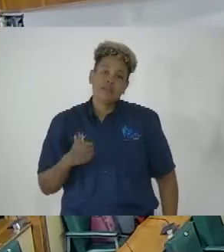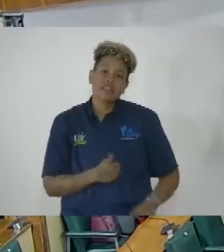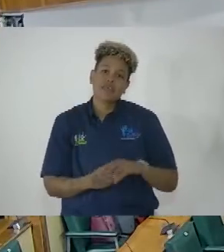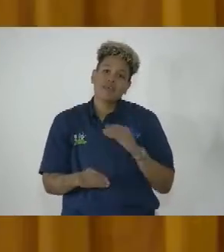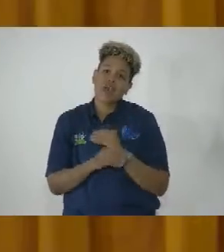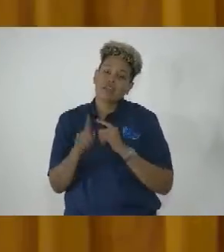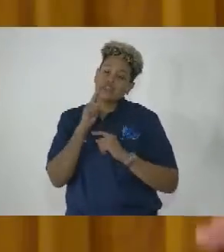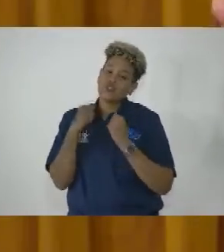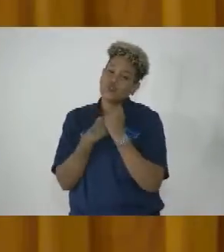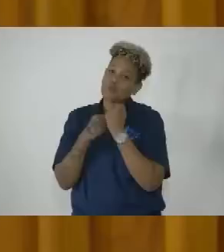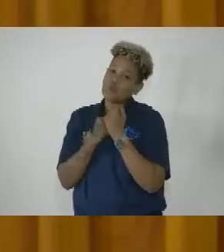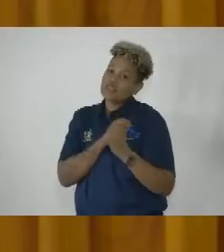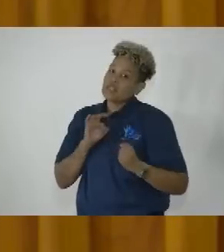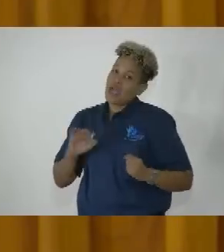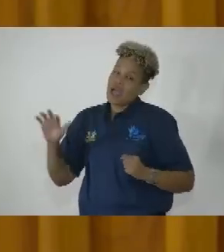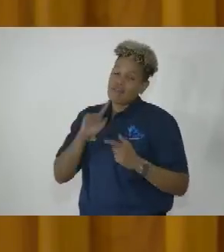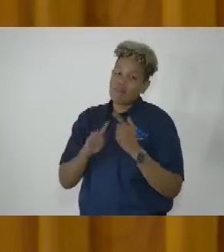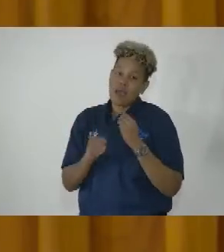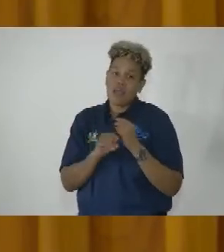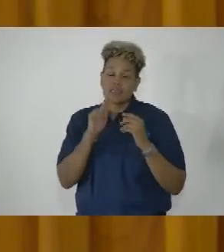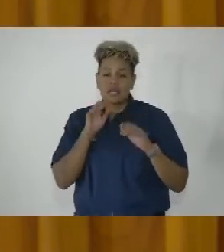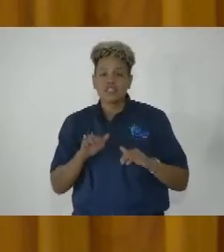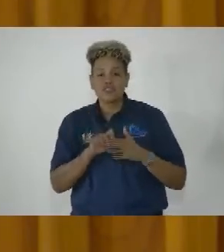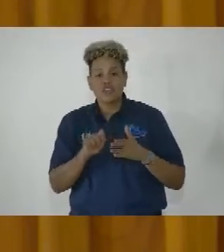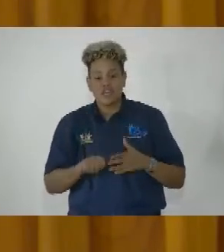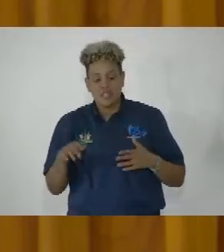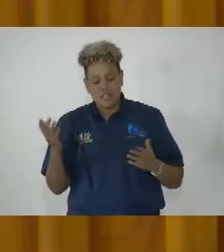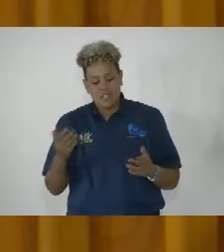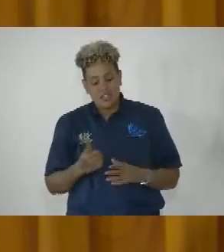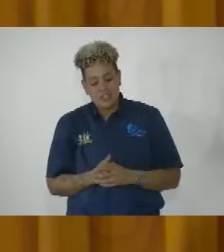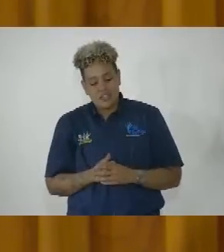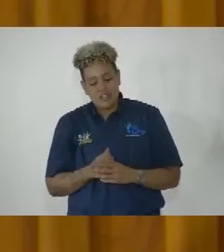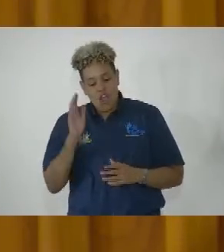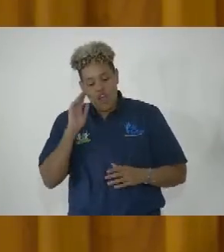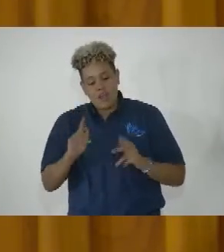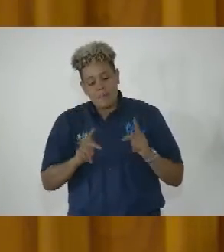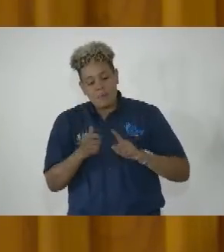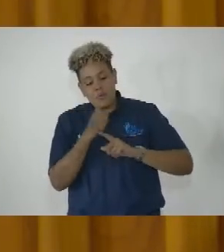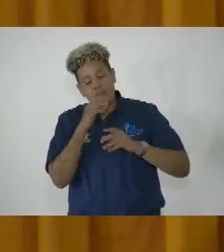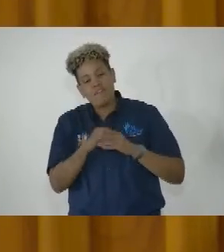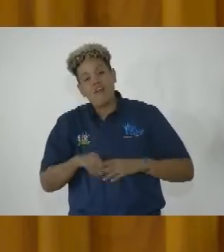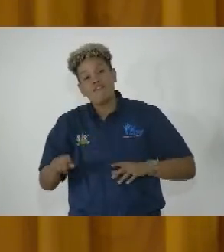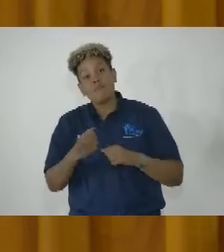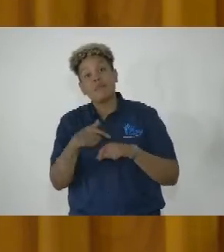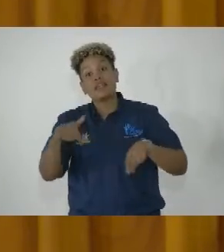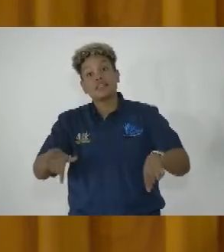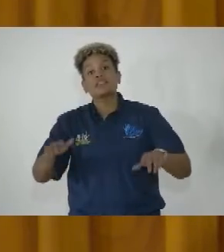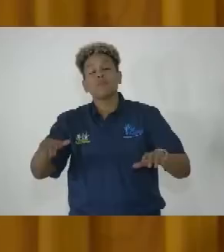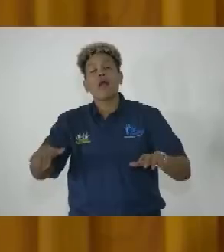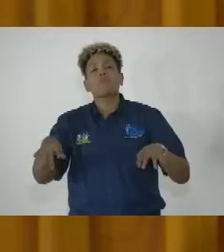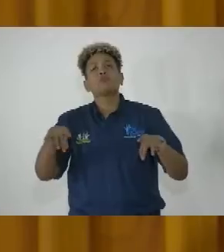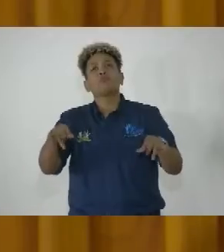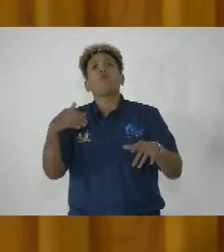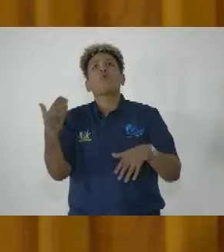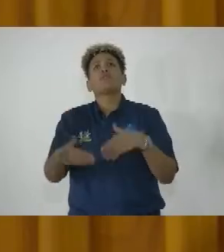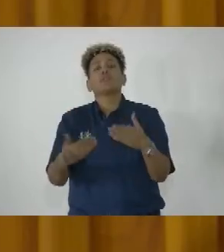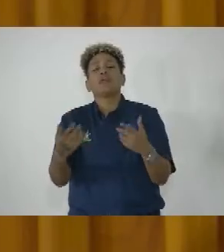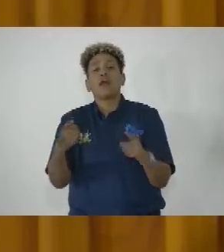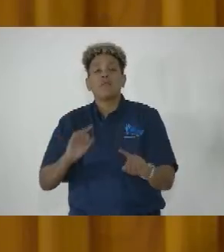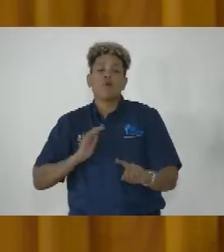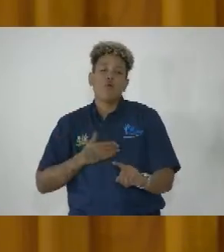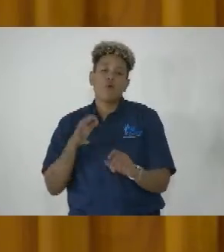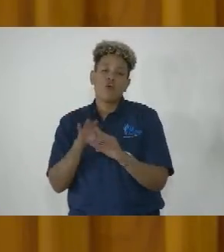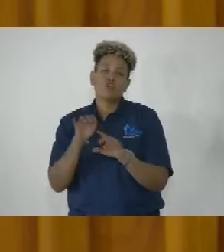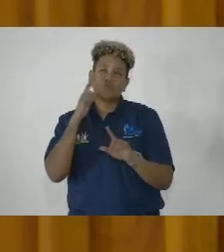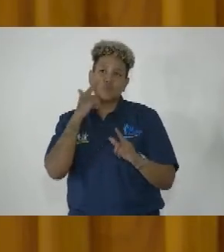the support staff, of course, the Hansard writers, and all persons involved in making our